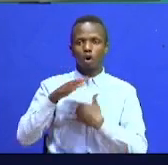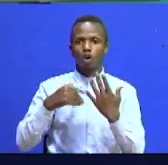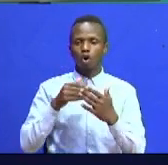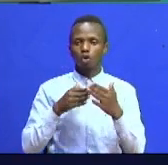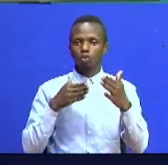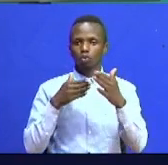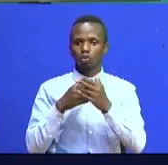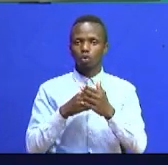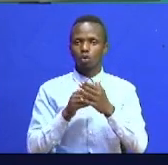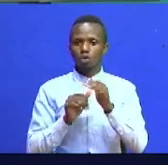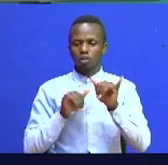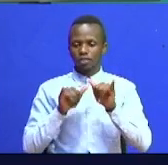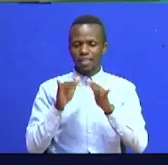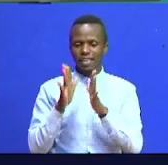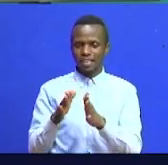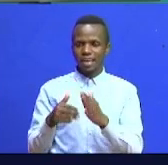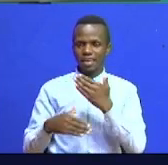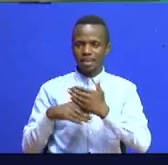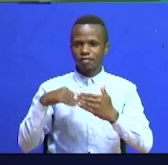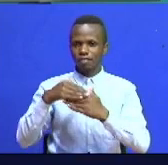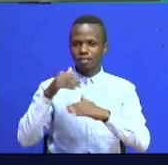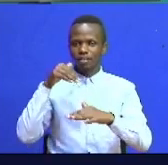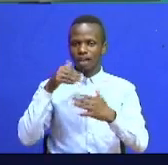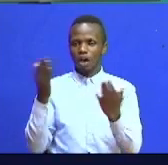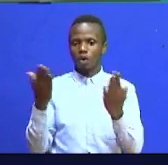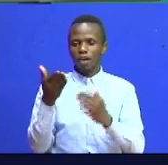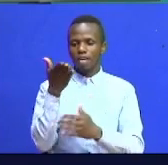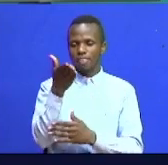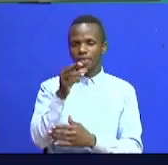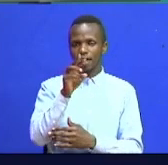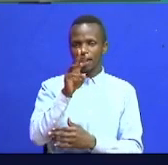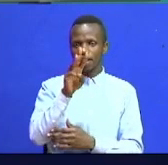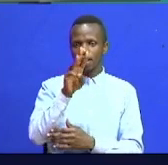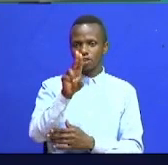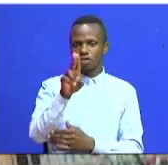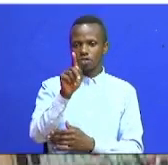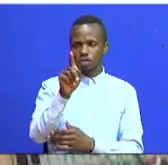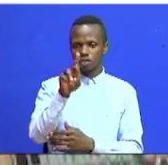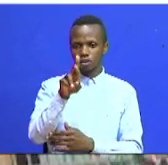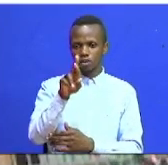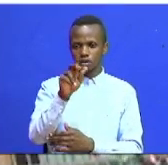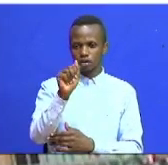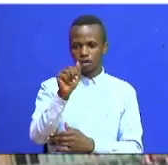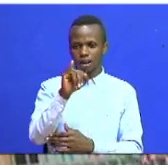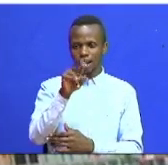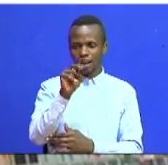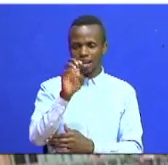and civilian infrastructure in Ukraine. Jennifer Macau with more on the same.